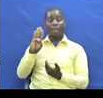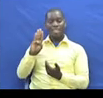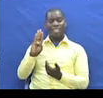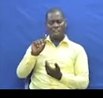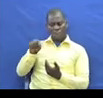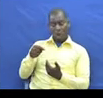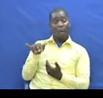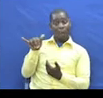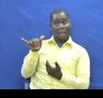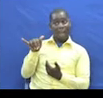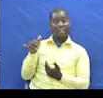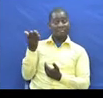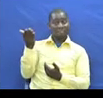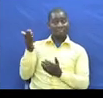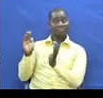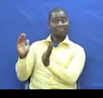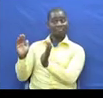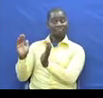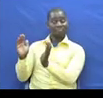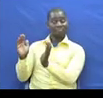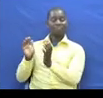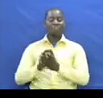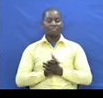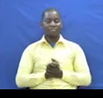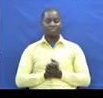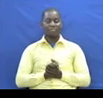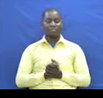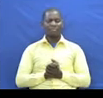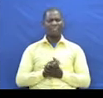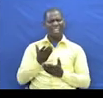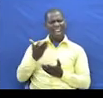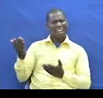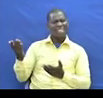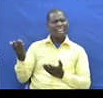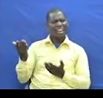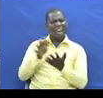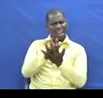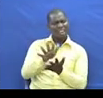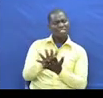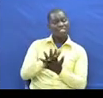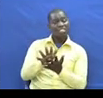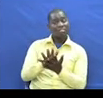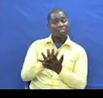you. This is B, comma y. Another ordered pair which can